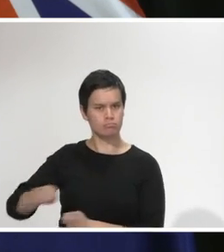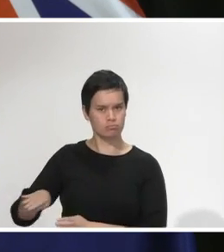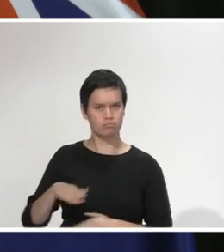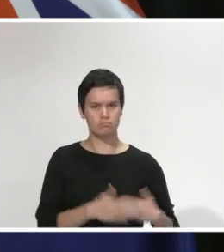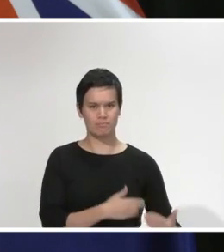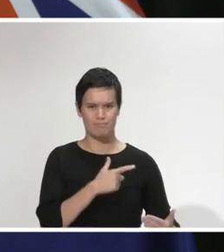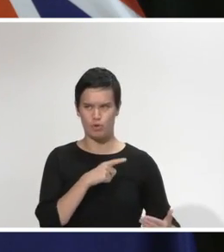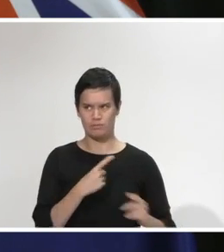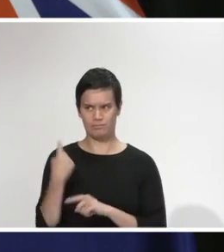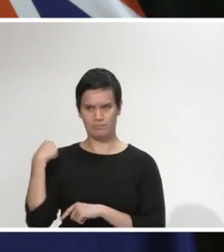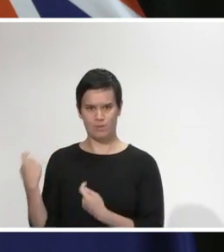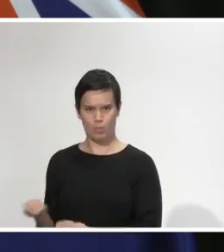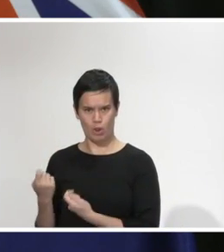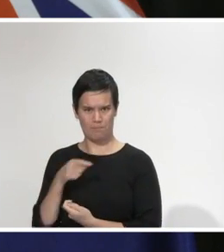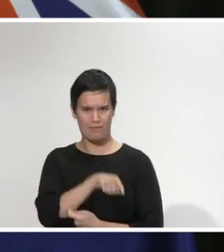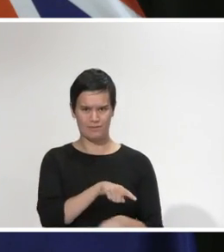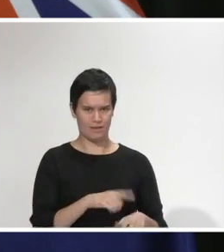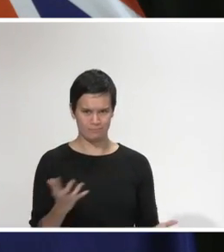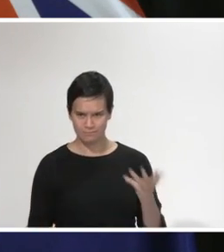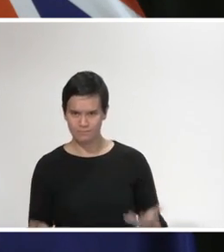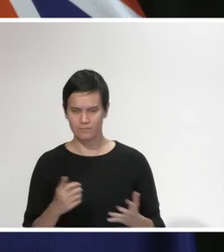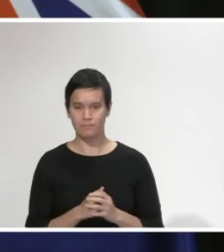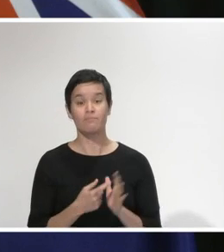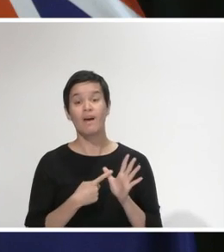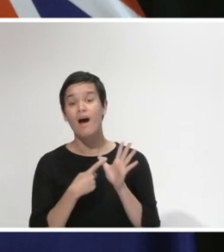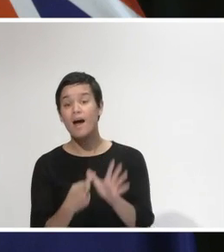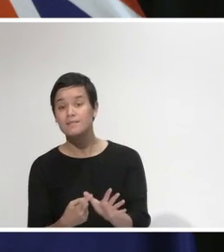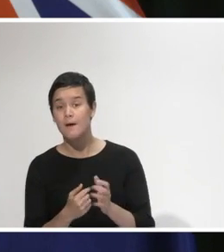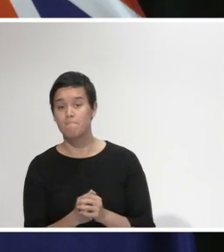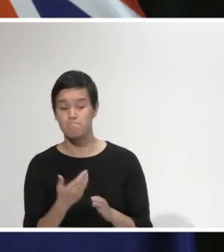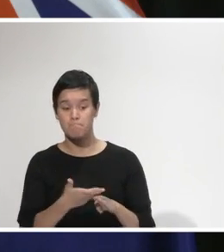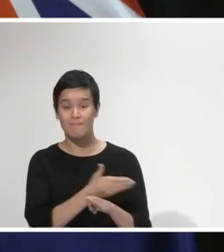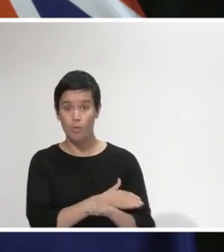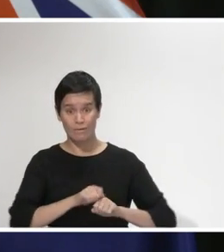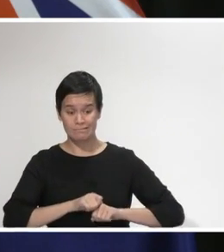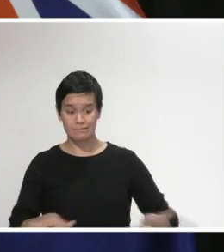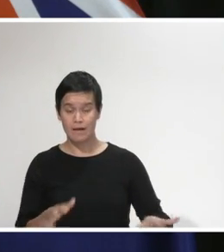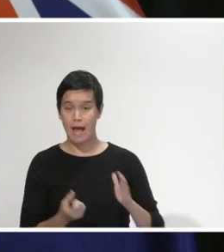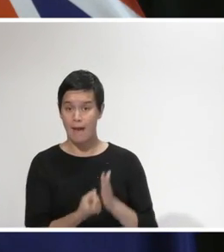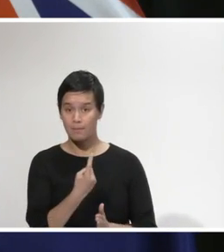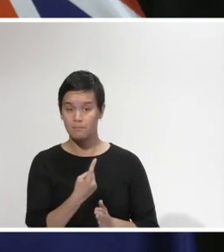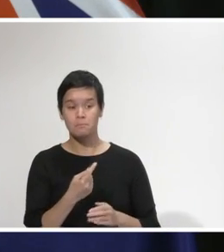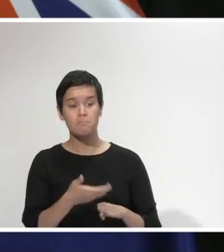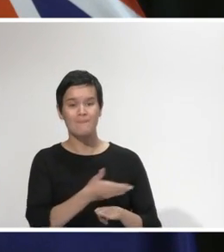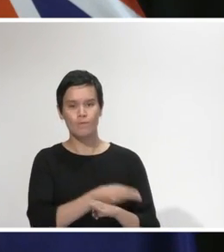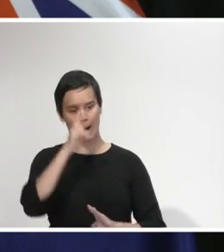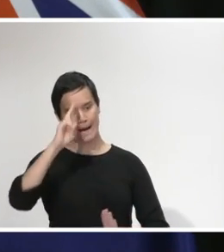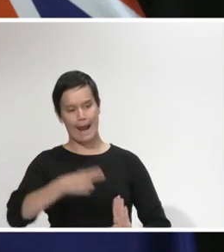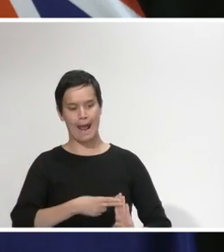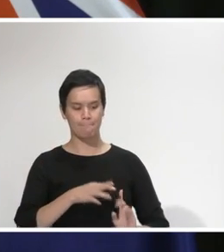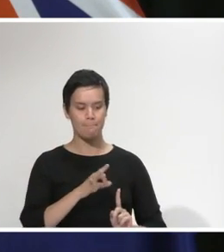early on in this outbreak, even before it was declared as a pandemic, WHO was